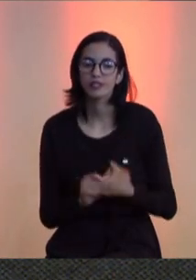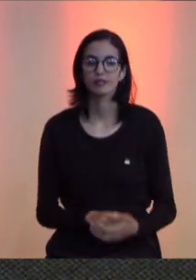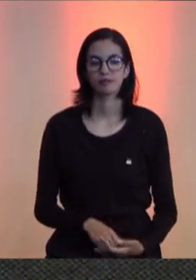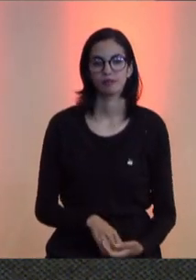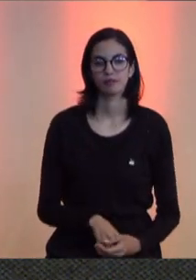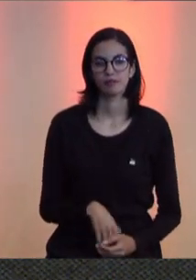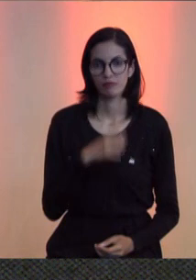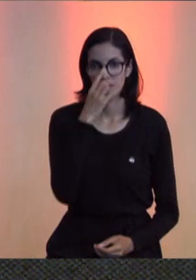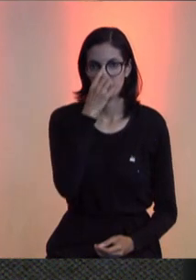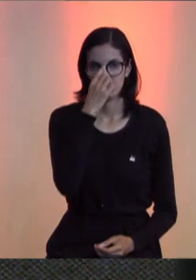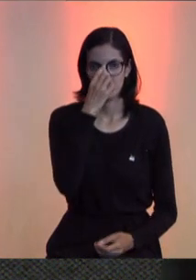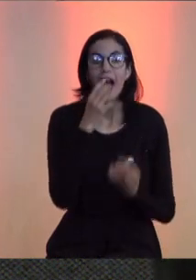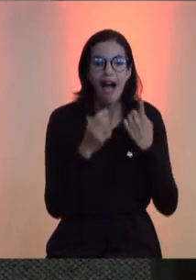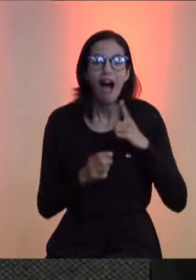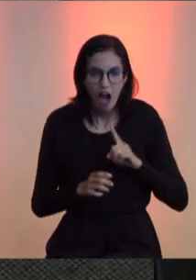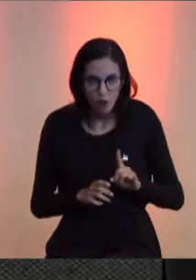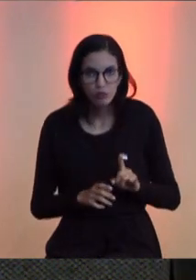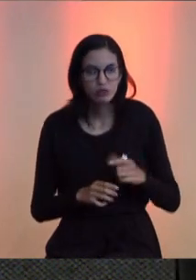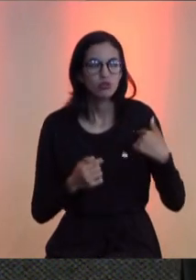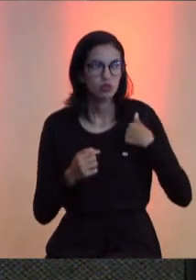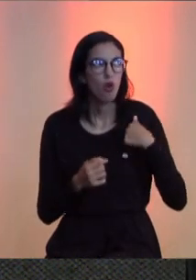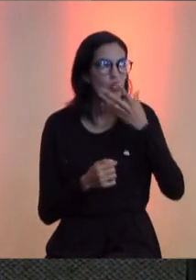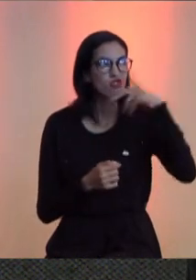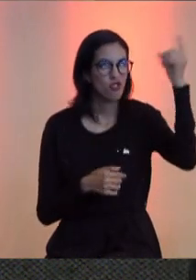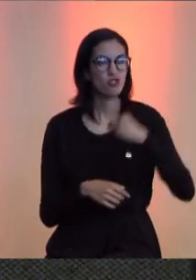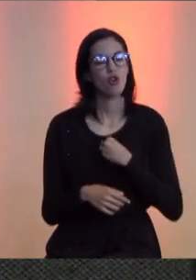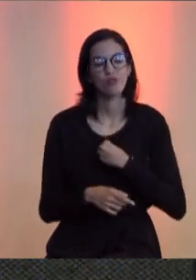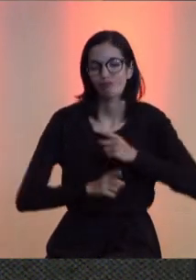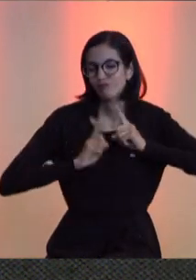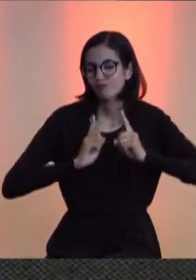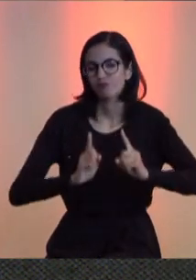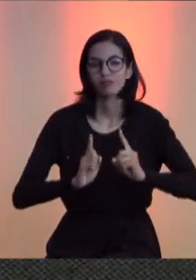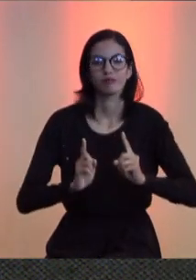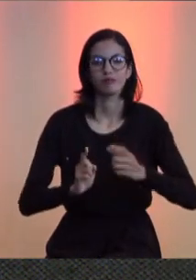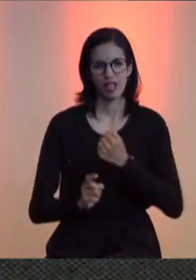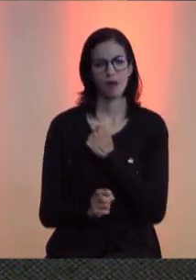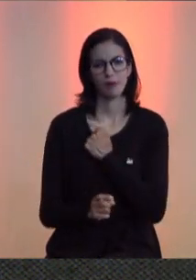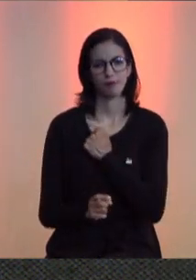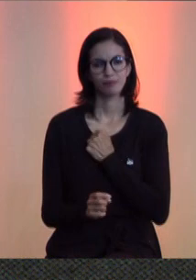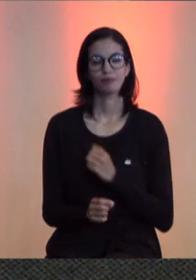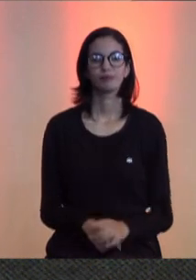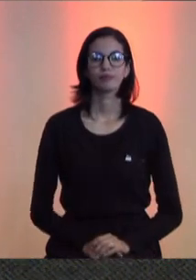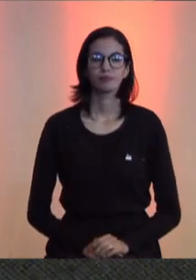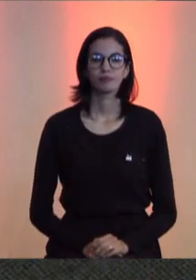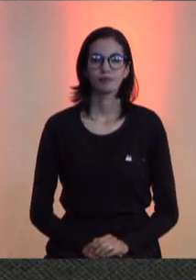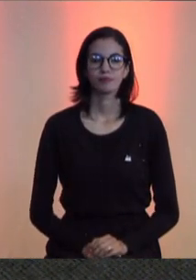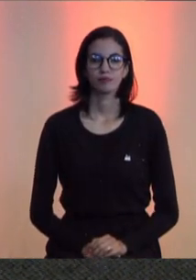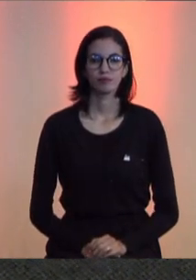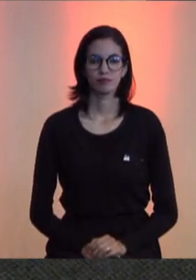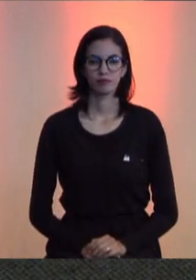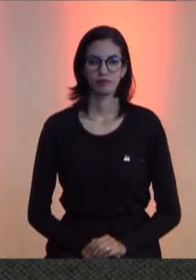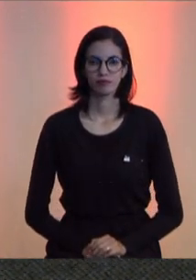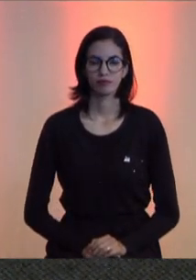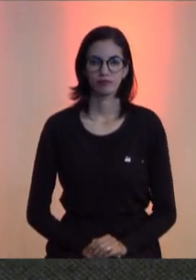in God. Aún así confiaré en Dios. Amen. Amen. Oh yes, there are times I